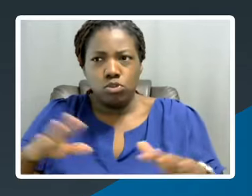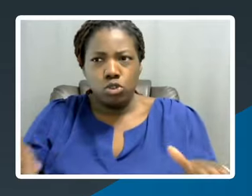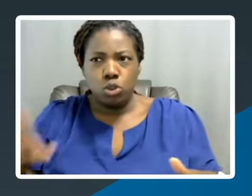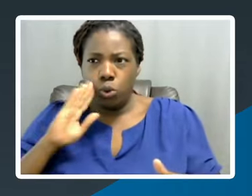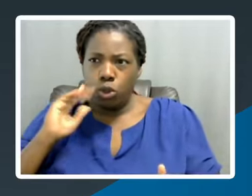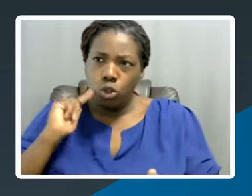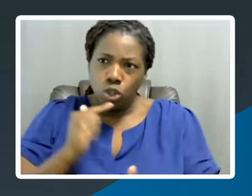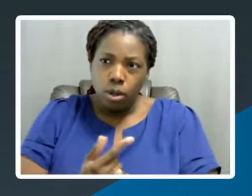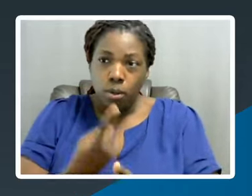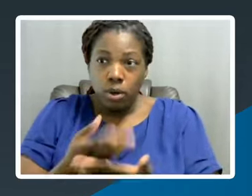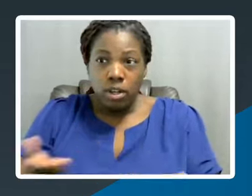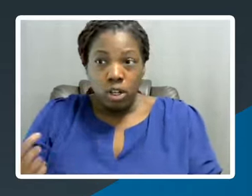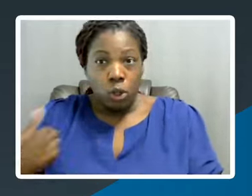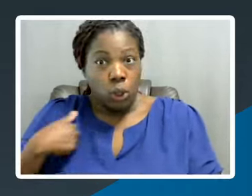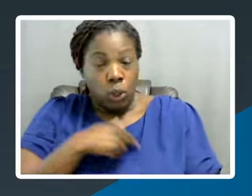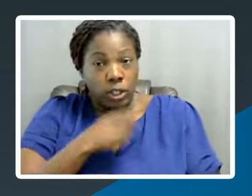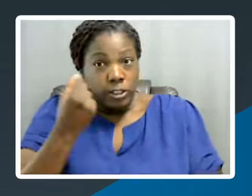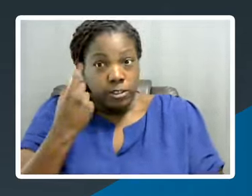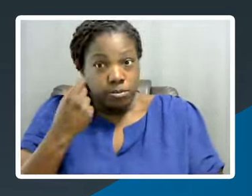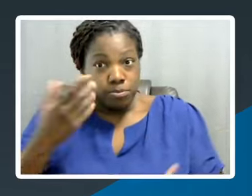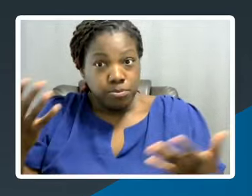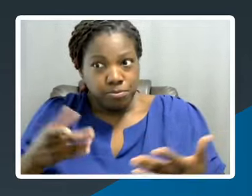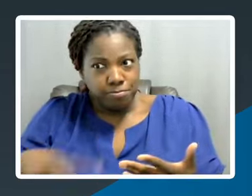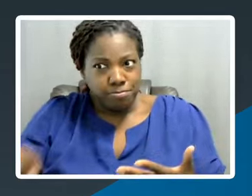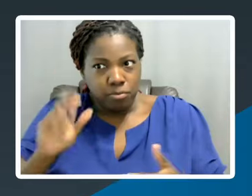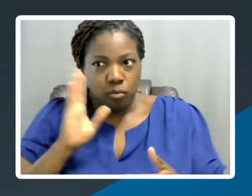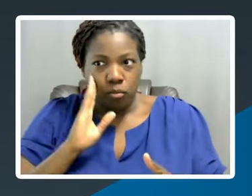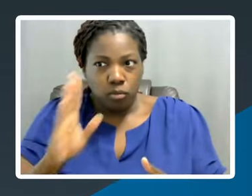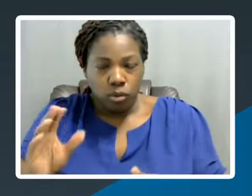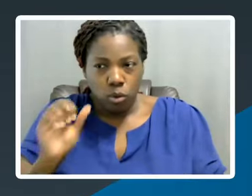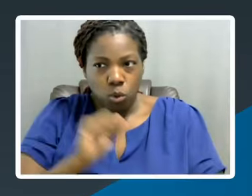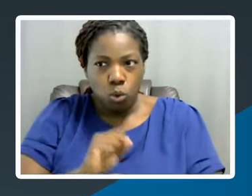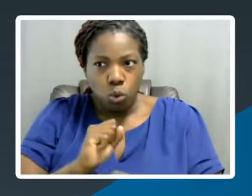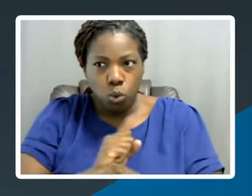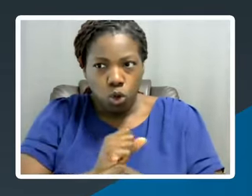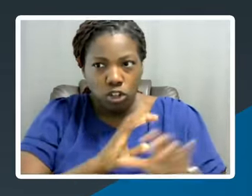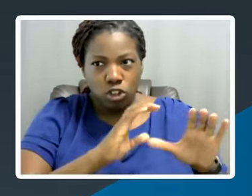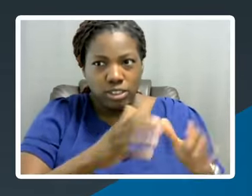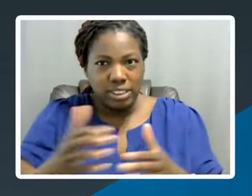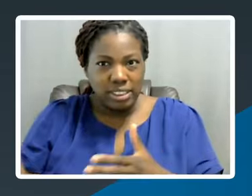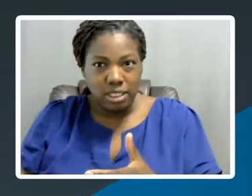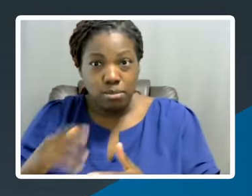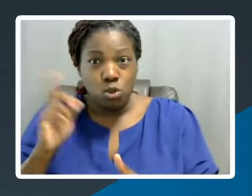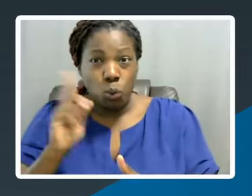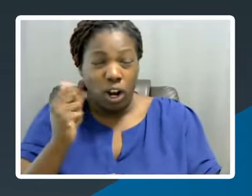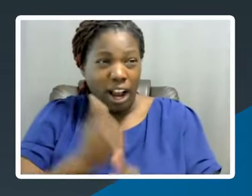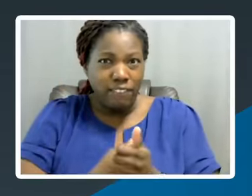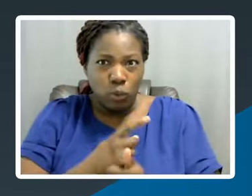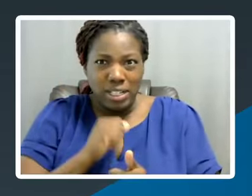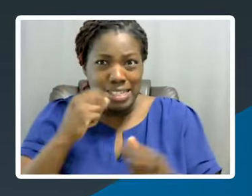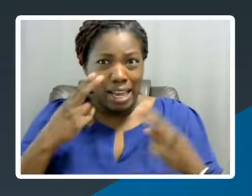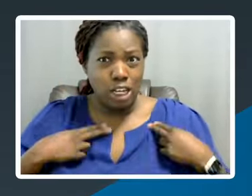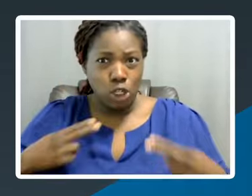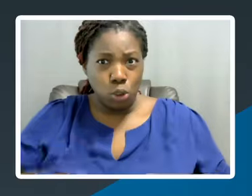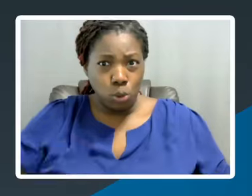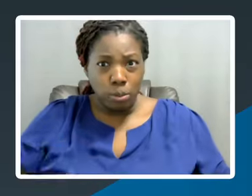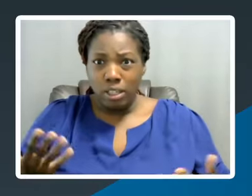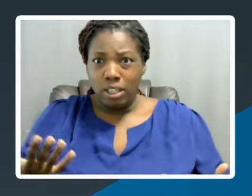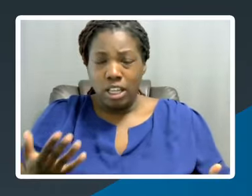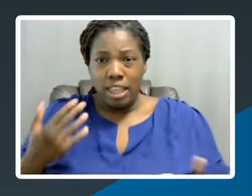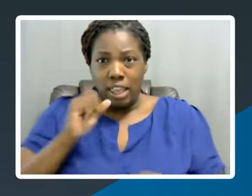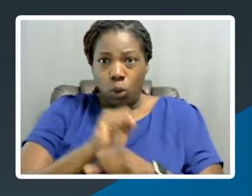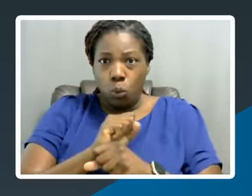things that we know is that they will be working on teams where not all members of their team are human. We know that they will be co-working with AI.